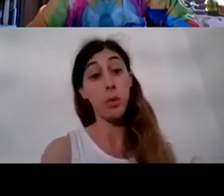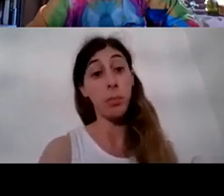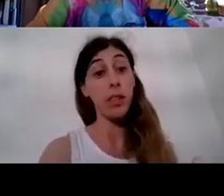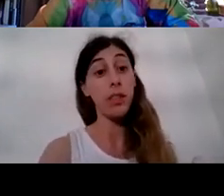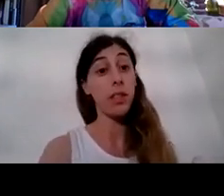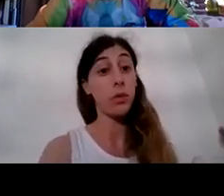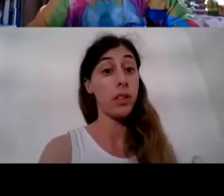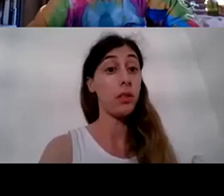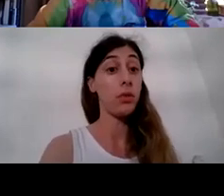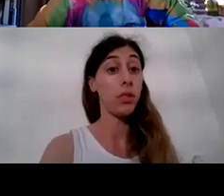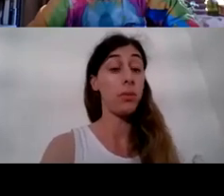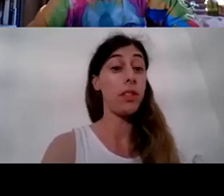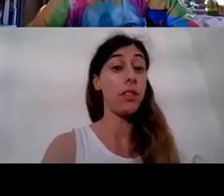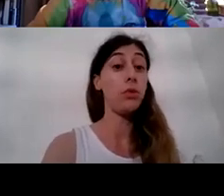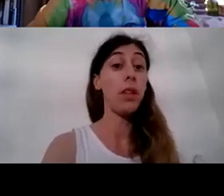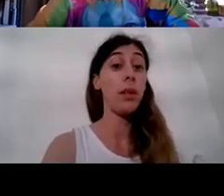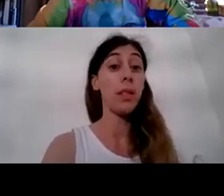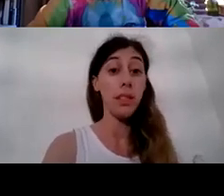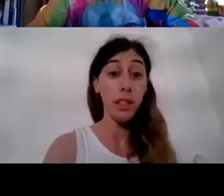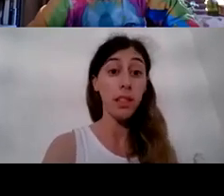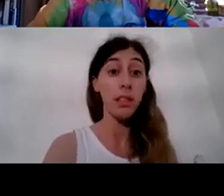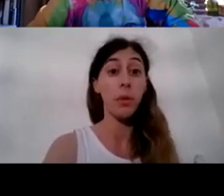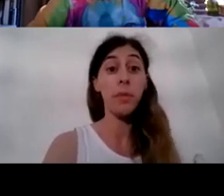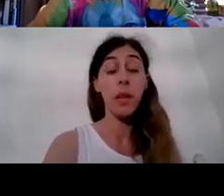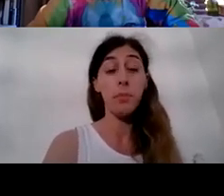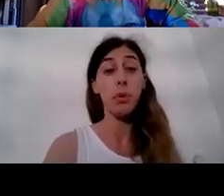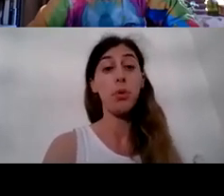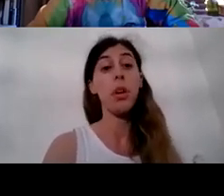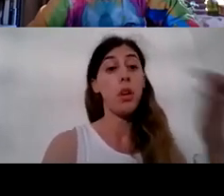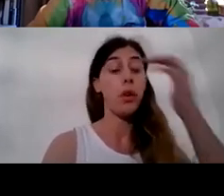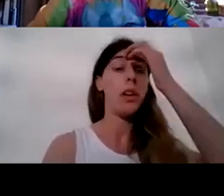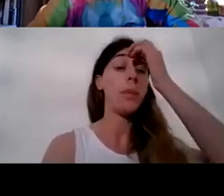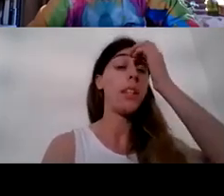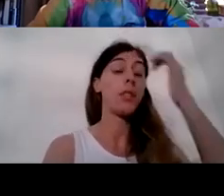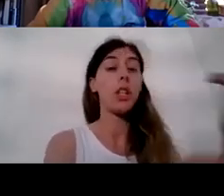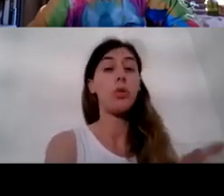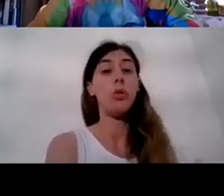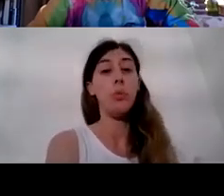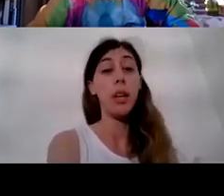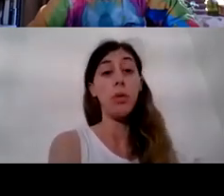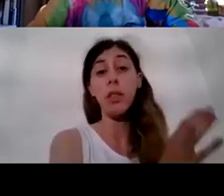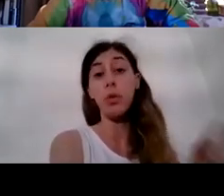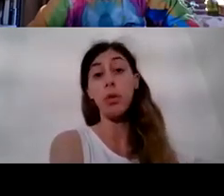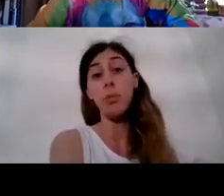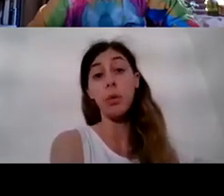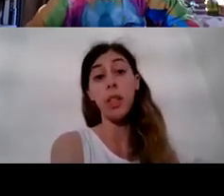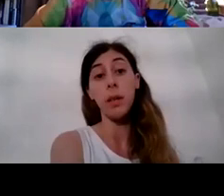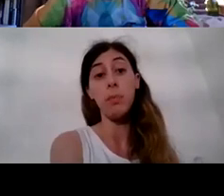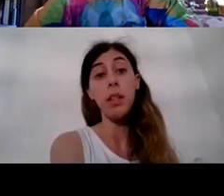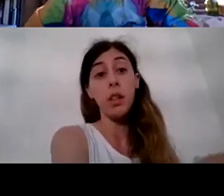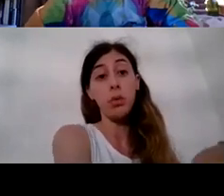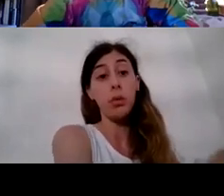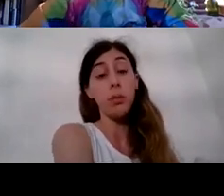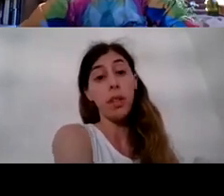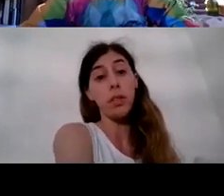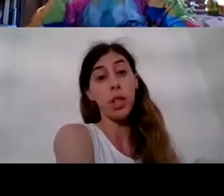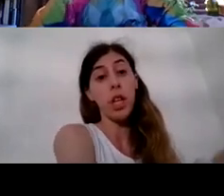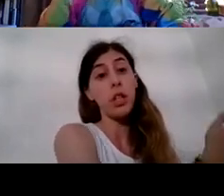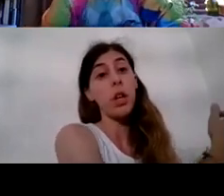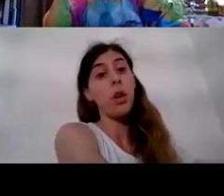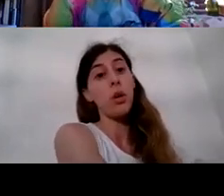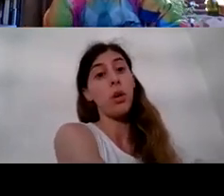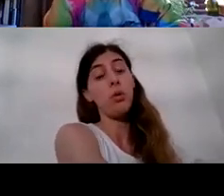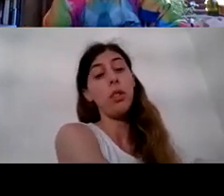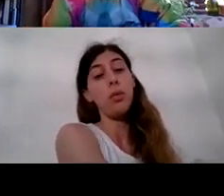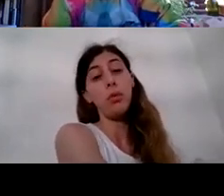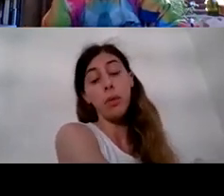with disabilities. So we have trained these physicians and other physicians. We are trying to raise the